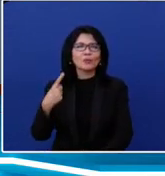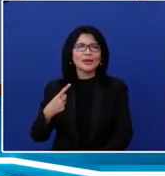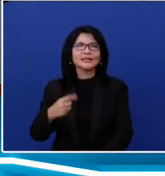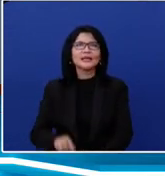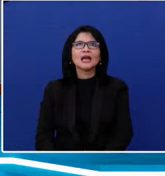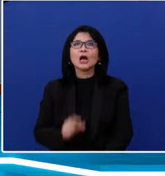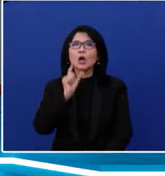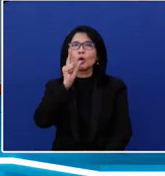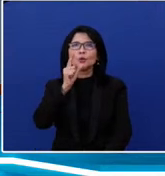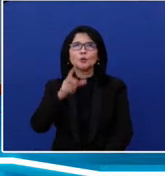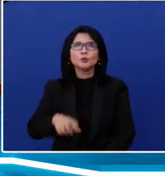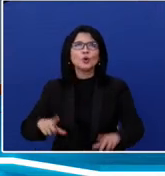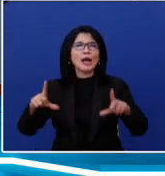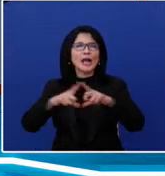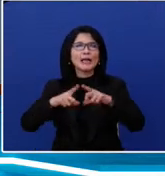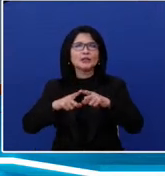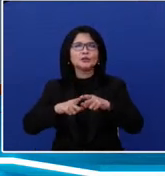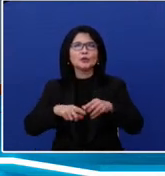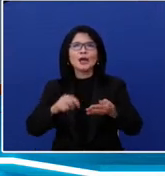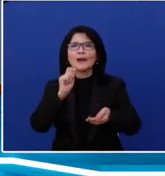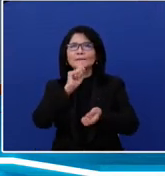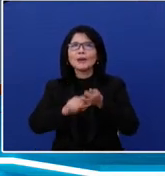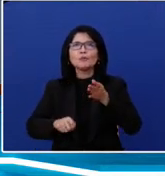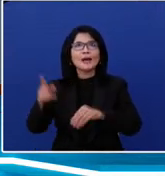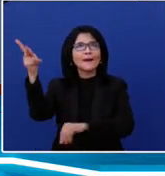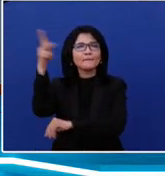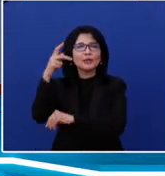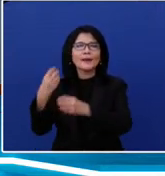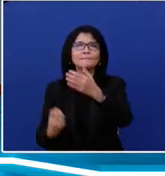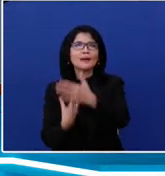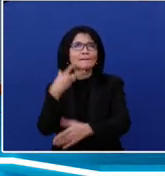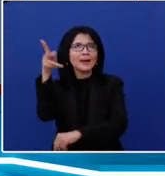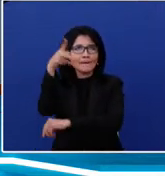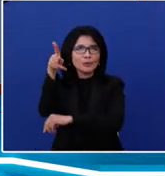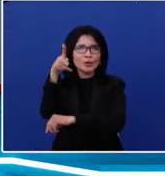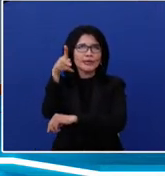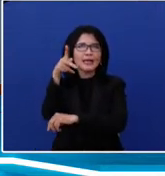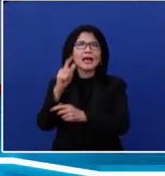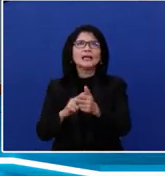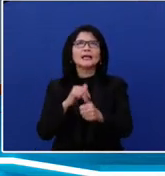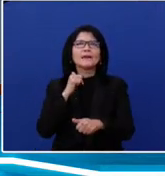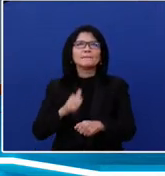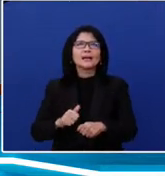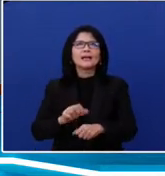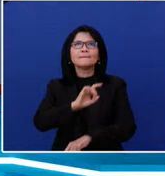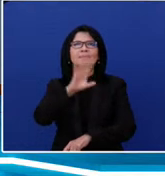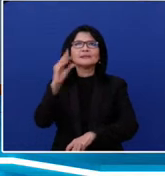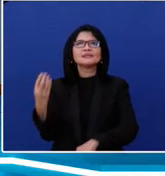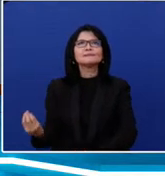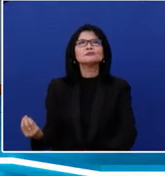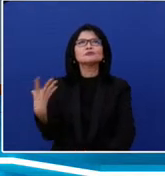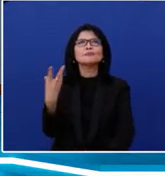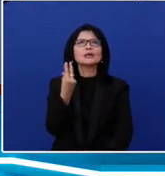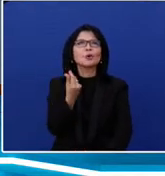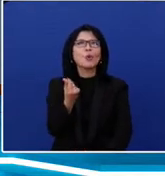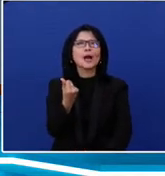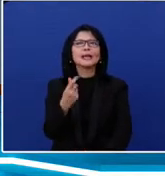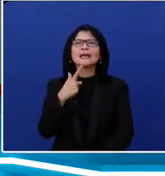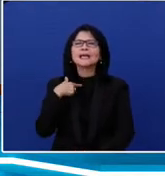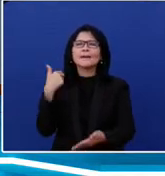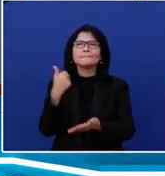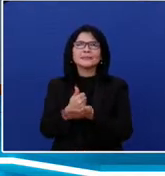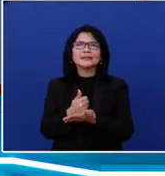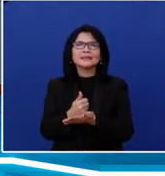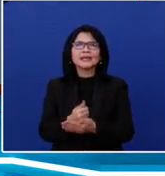of Clans more info and some Instruments to carry out Green recovery Indonesia selera